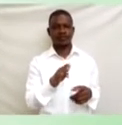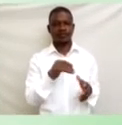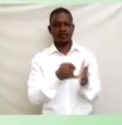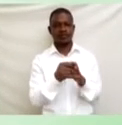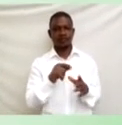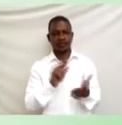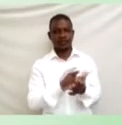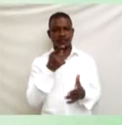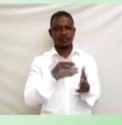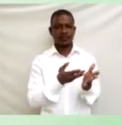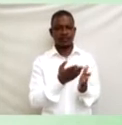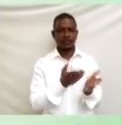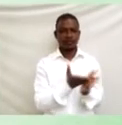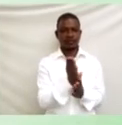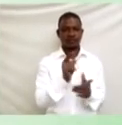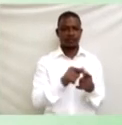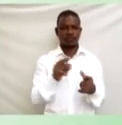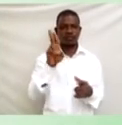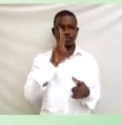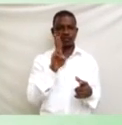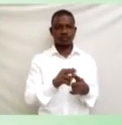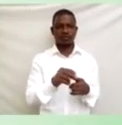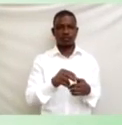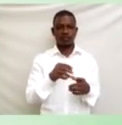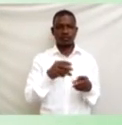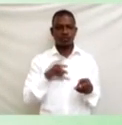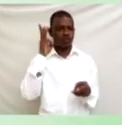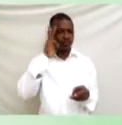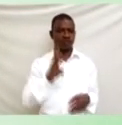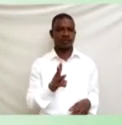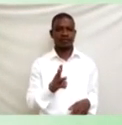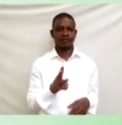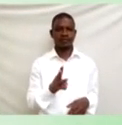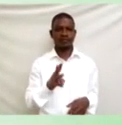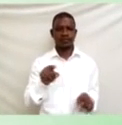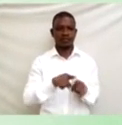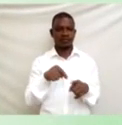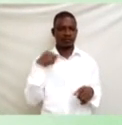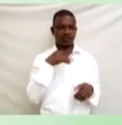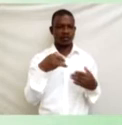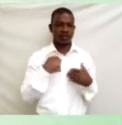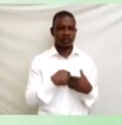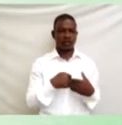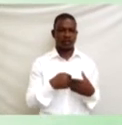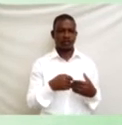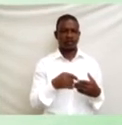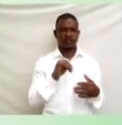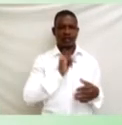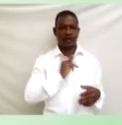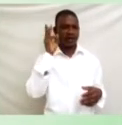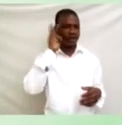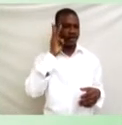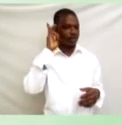It is grammatically correct to use were, as we have in